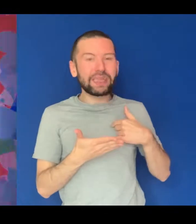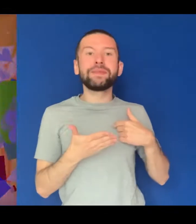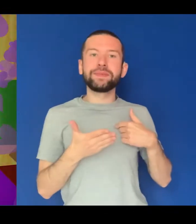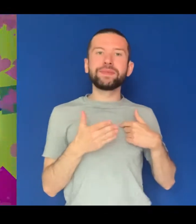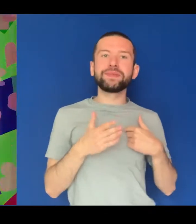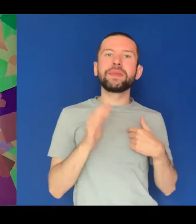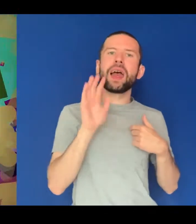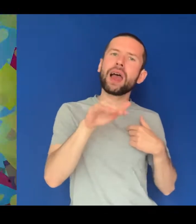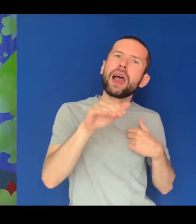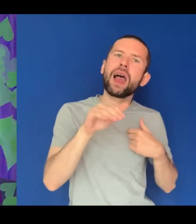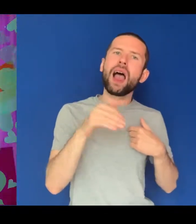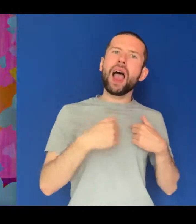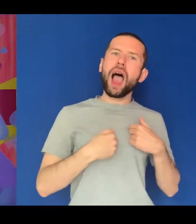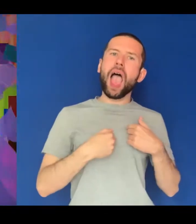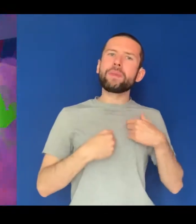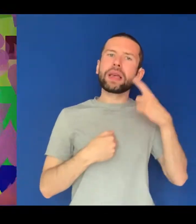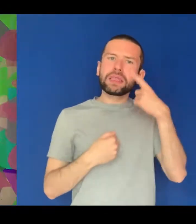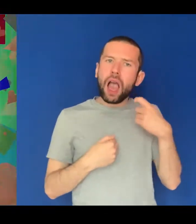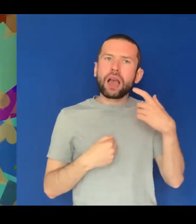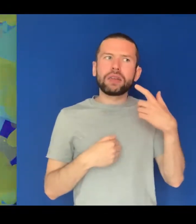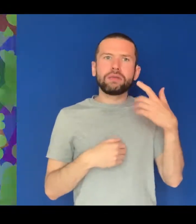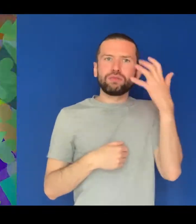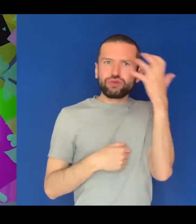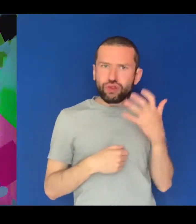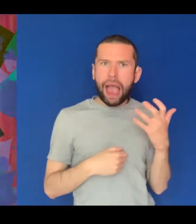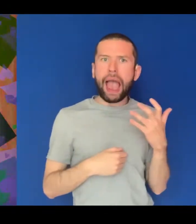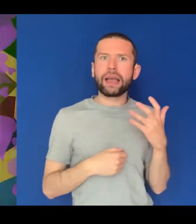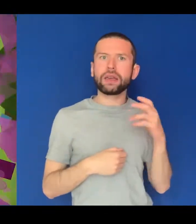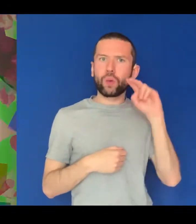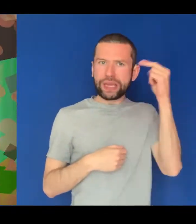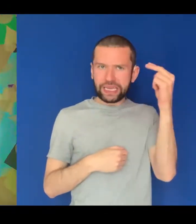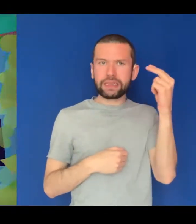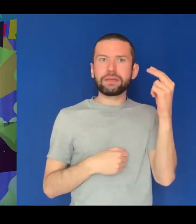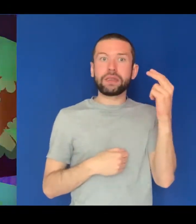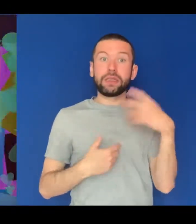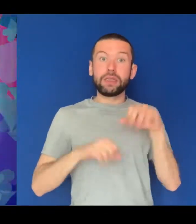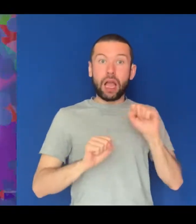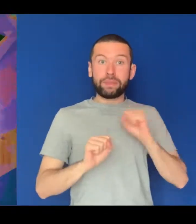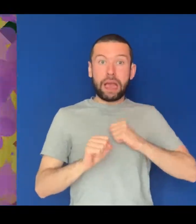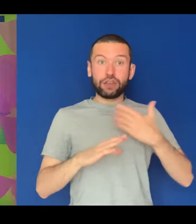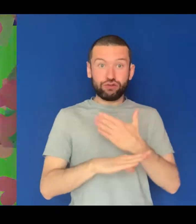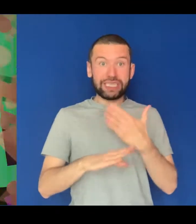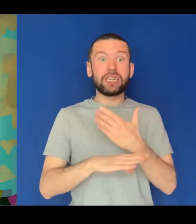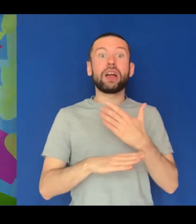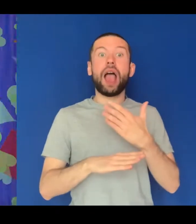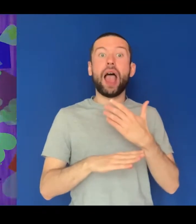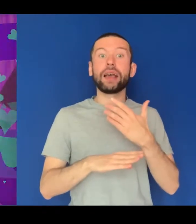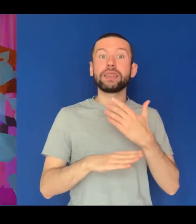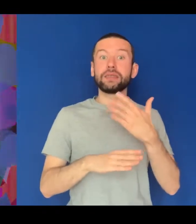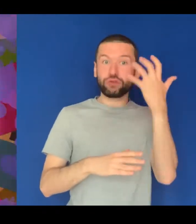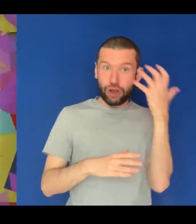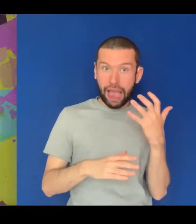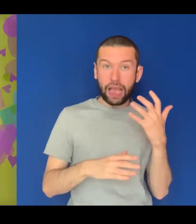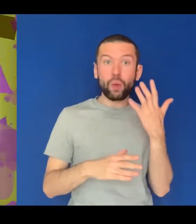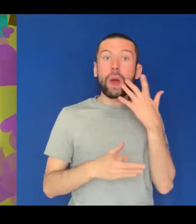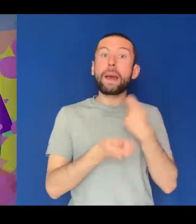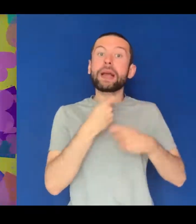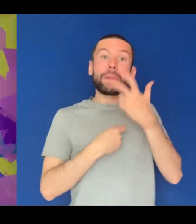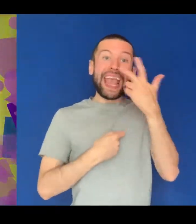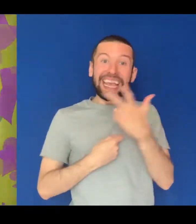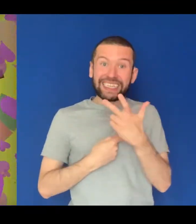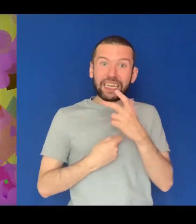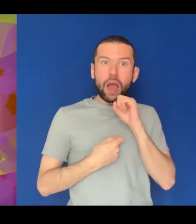Jordy, I'm a young drag queen starting out in drag. I'm 17 and I'm going to come to the clubs and ask to perform when I'm